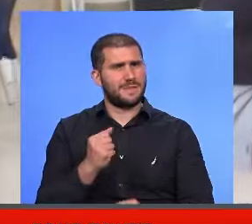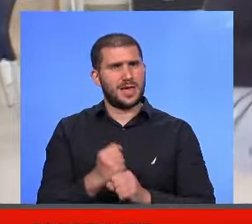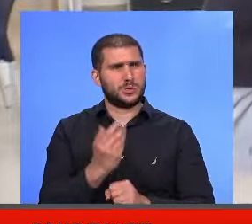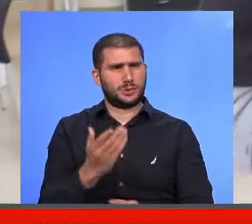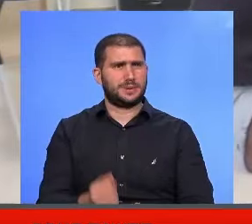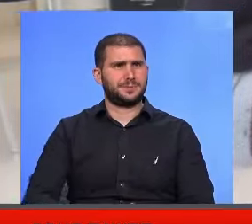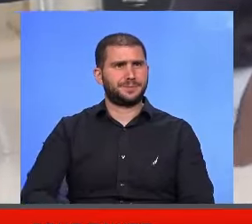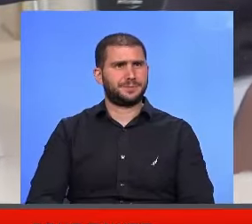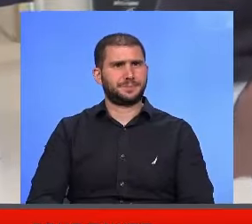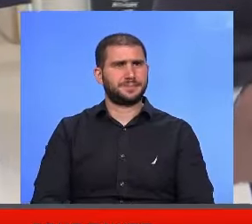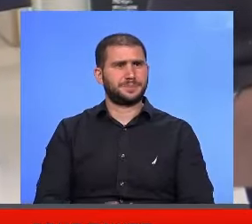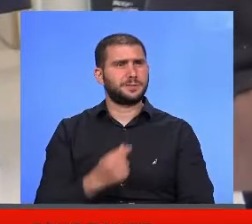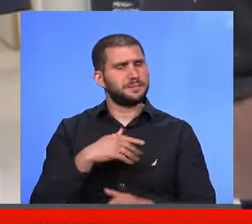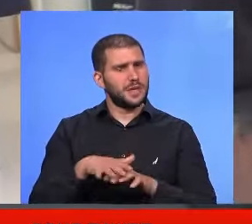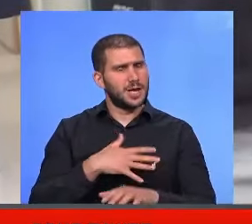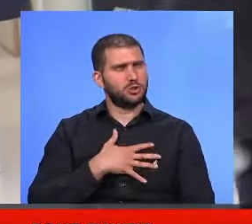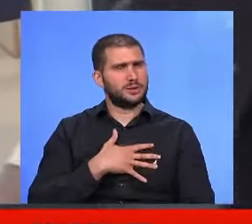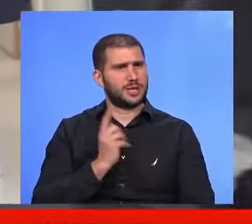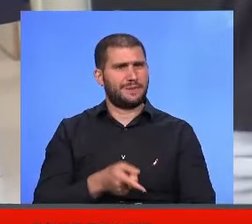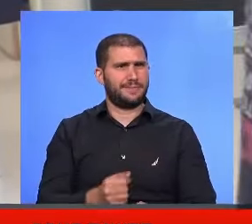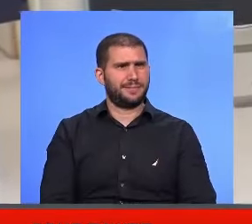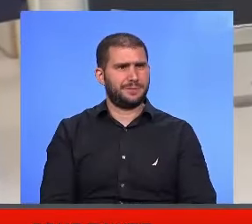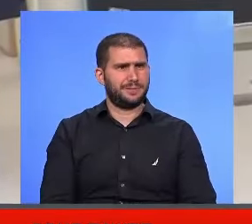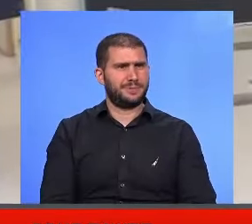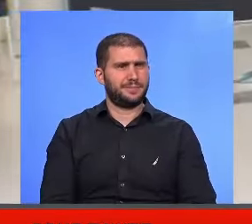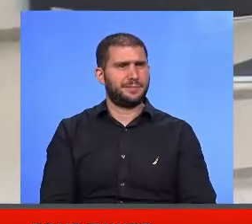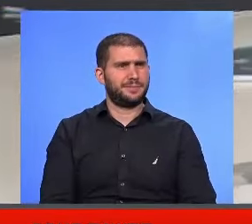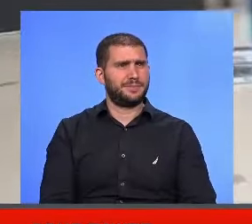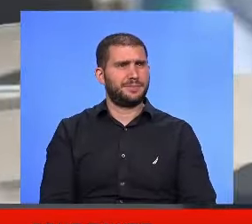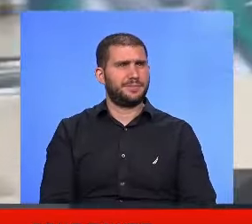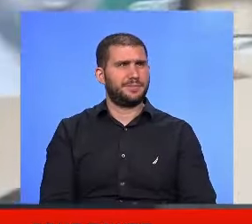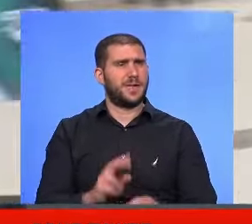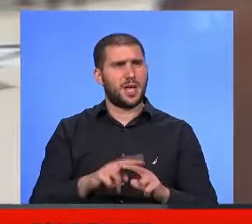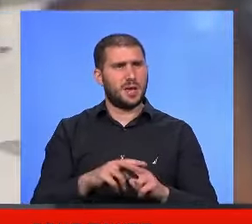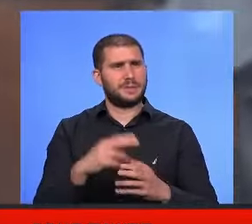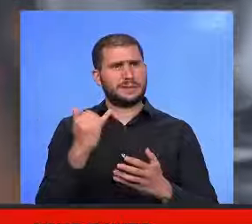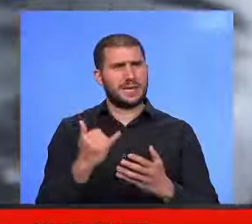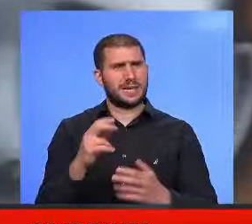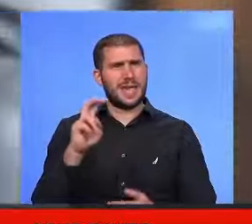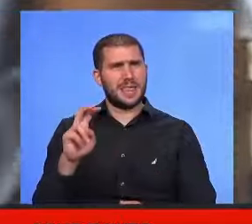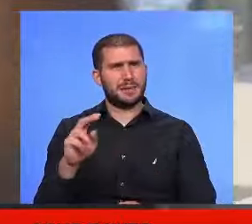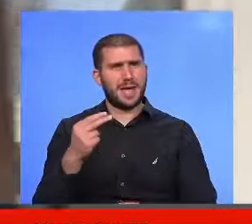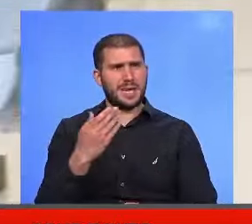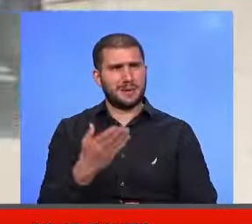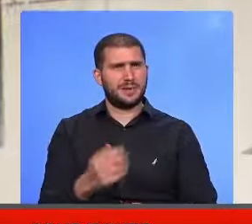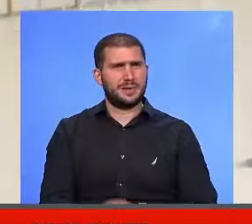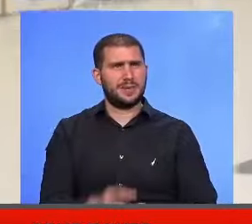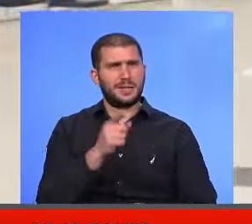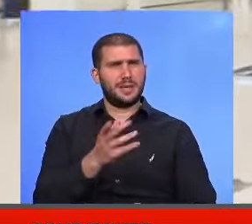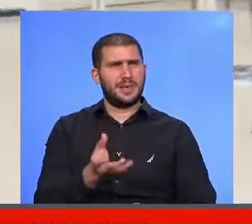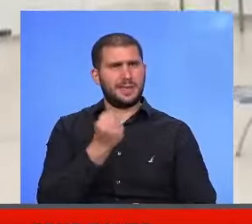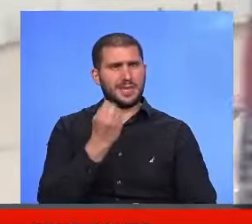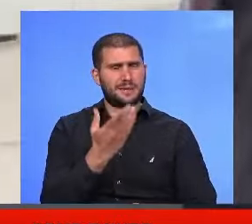that. I feel it. So I start to paint after that in Bar Eman.